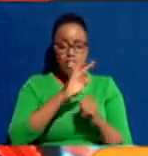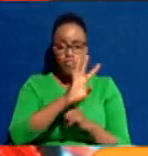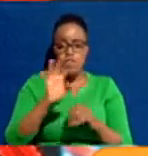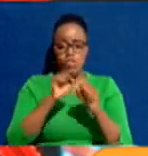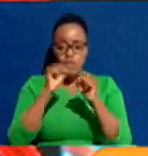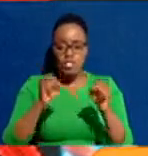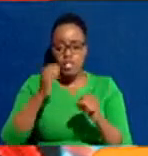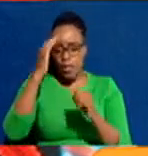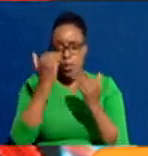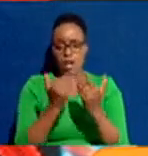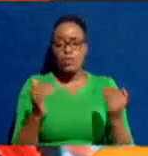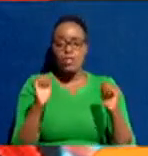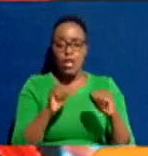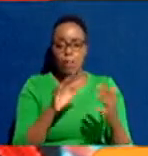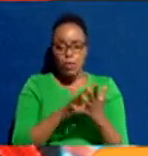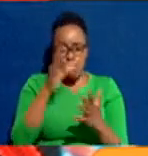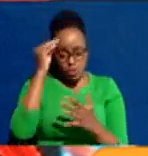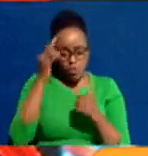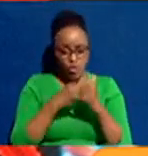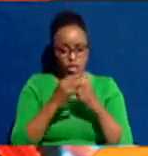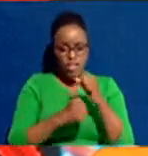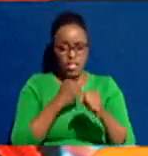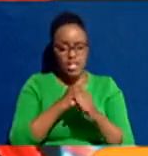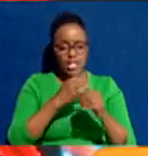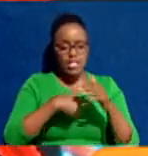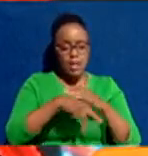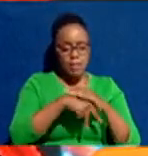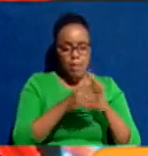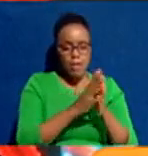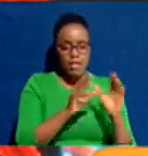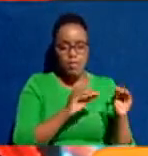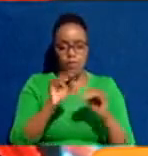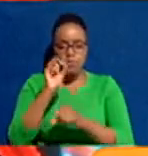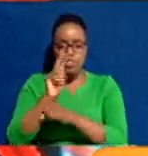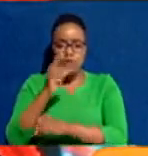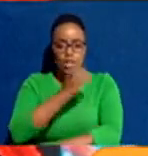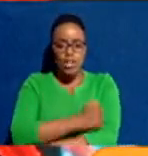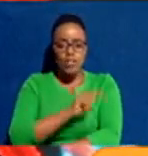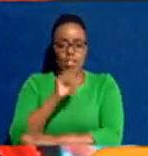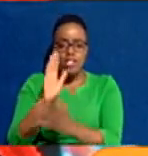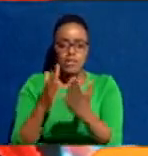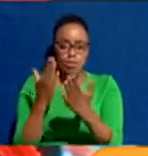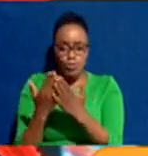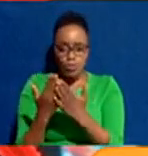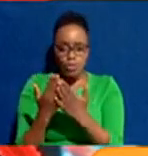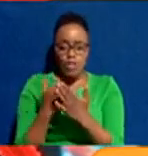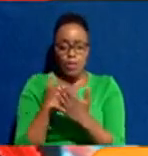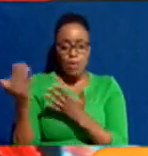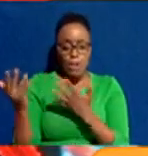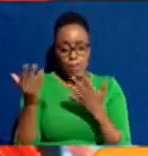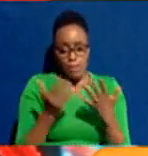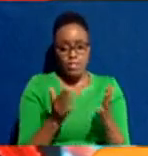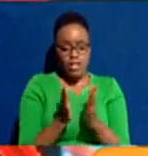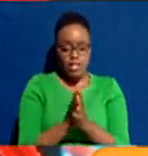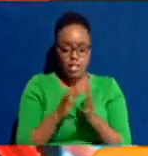system, so that children still learn for 8 years in primary and go to secondary school, those proposals were put on the table,